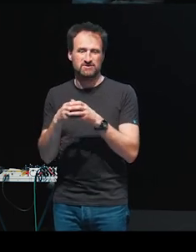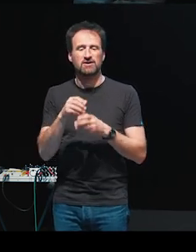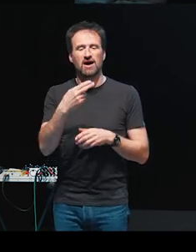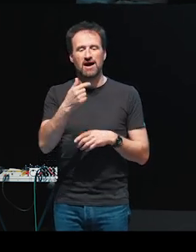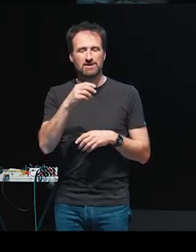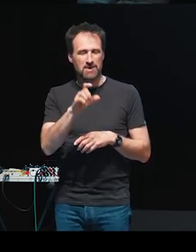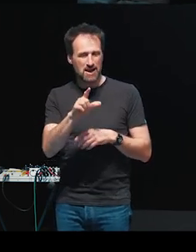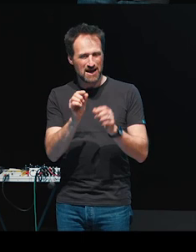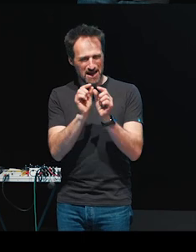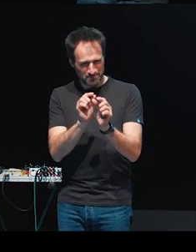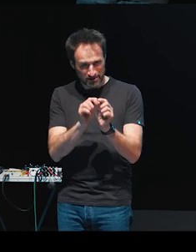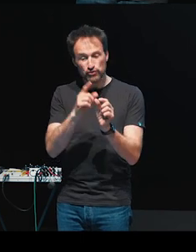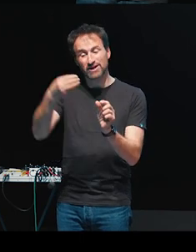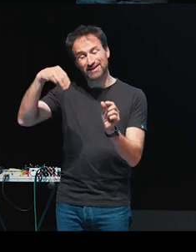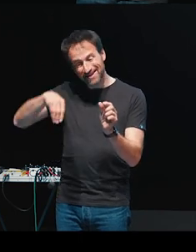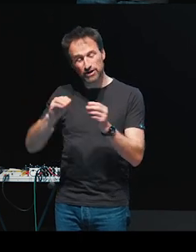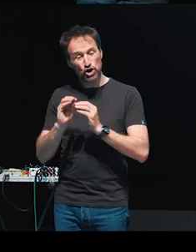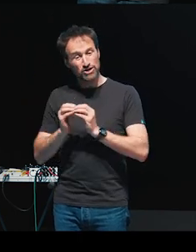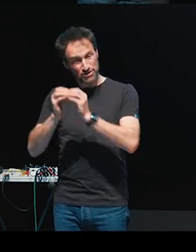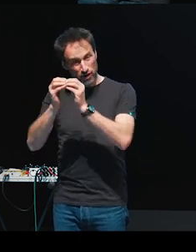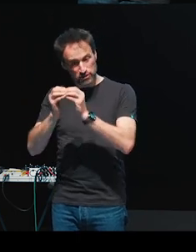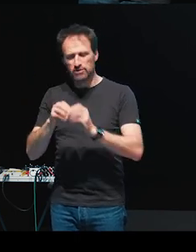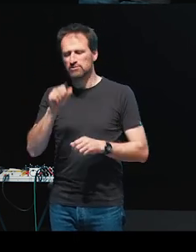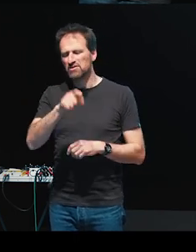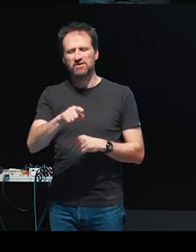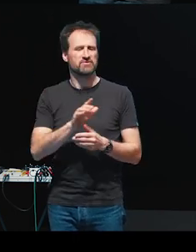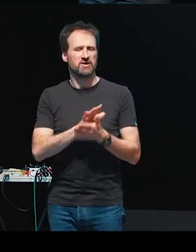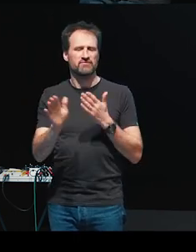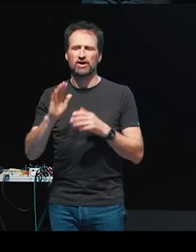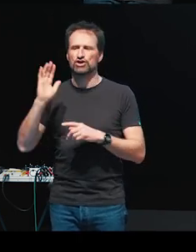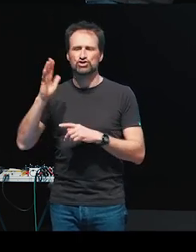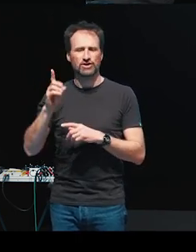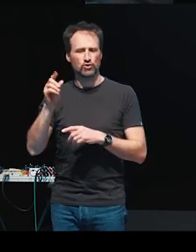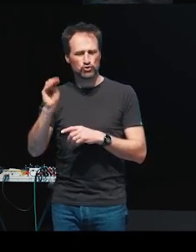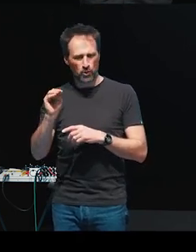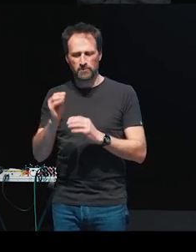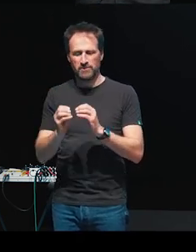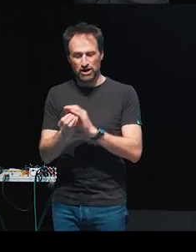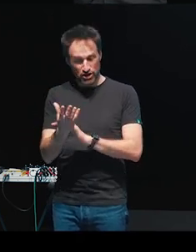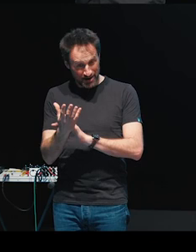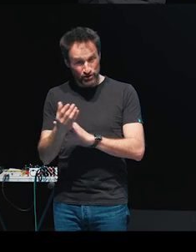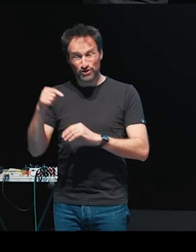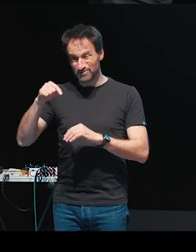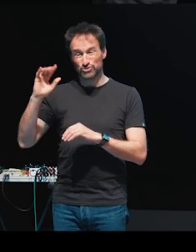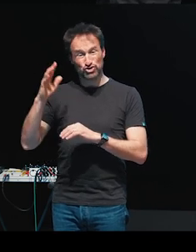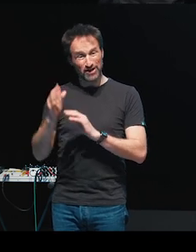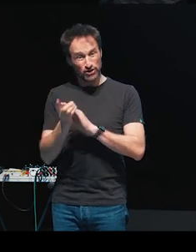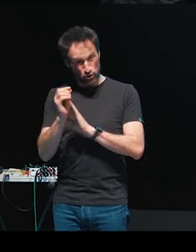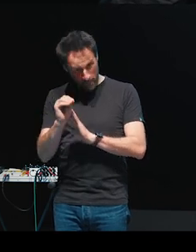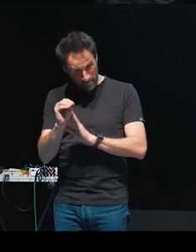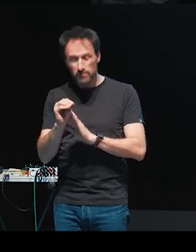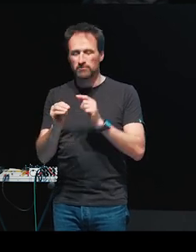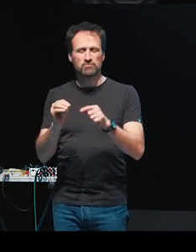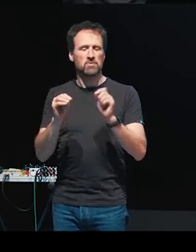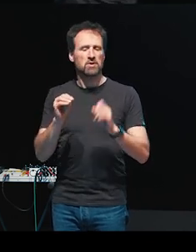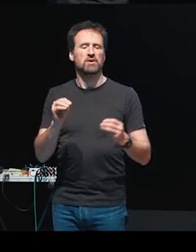your constructor, you can create a shadow dome. And within the shadow dome, you can assign elements.